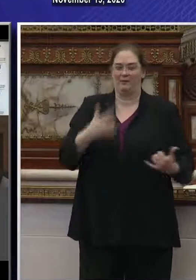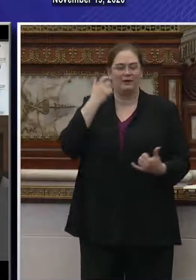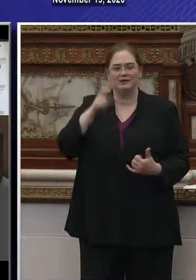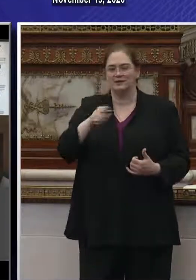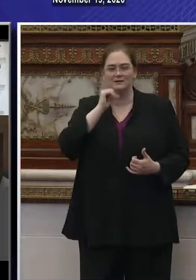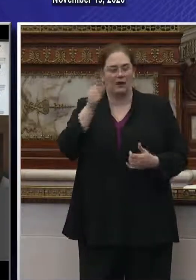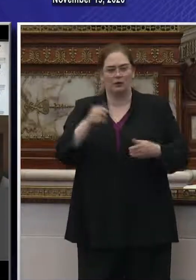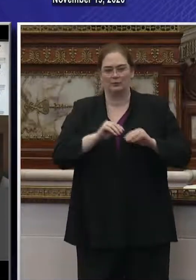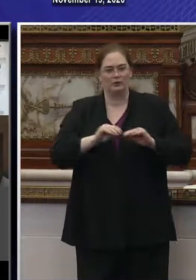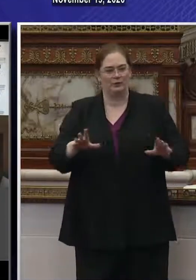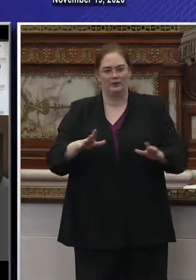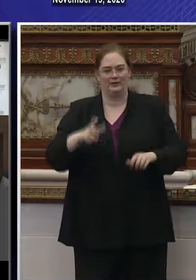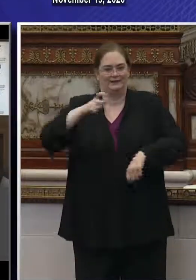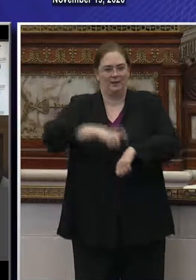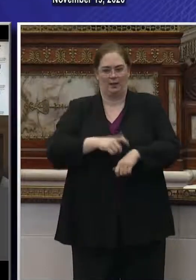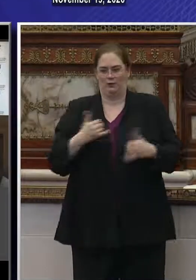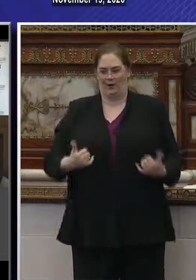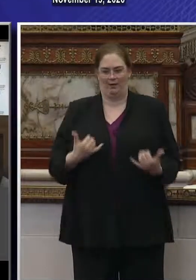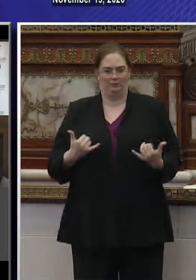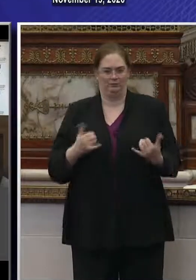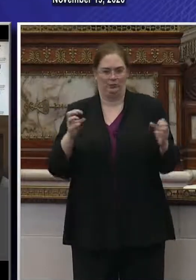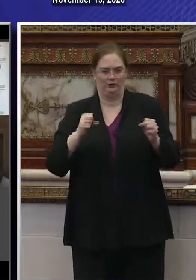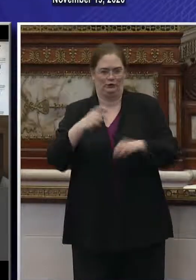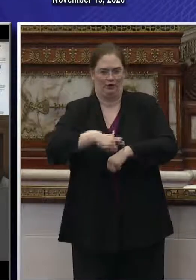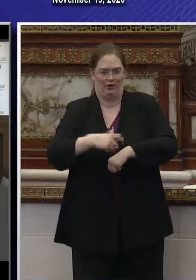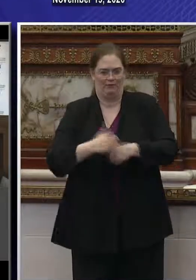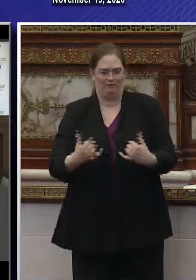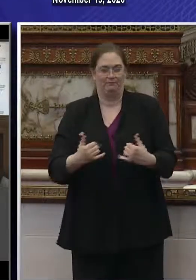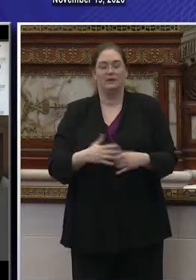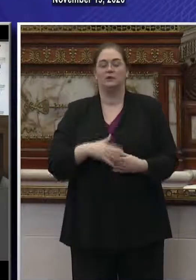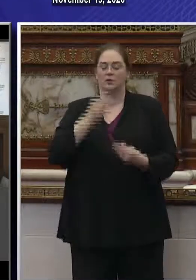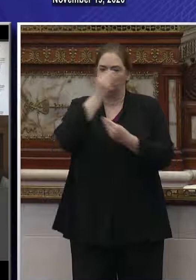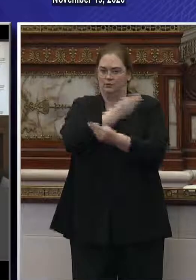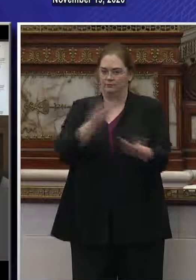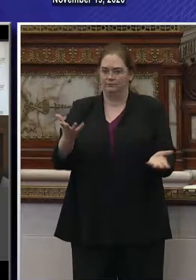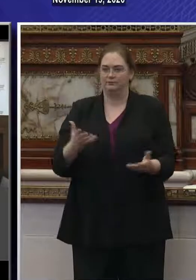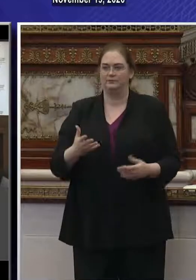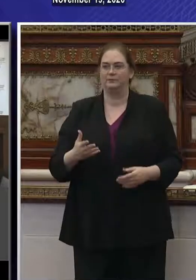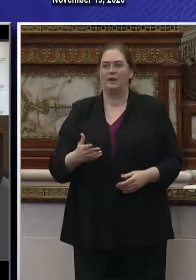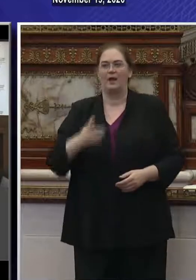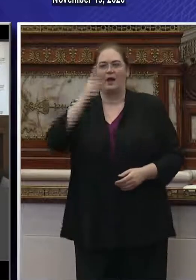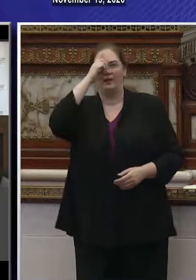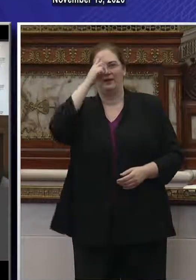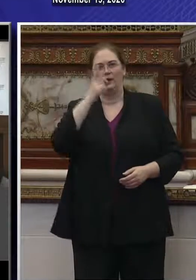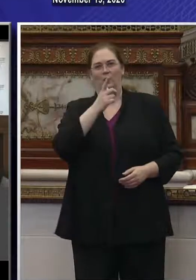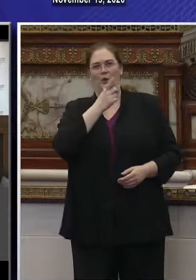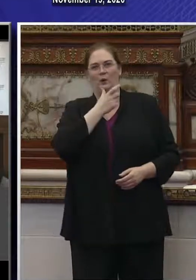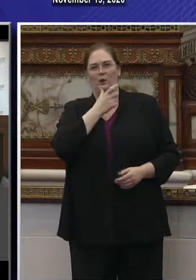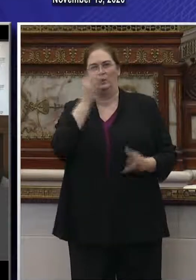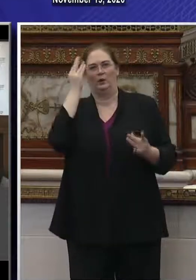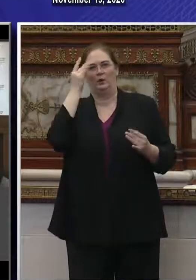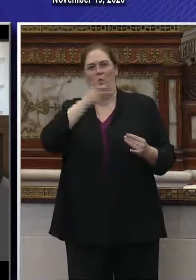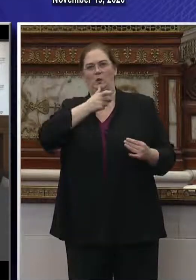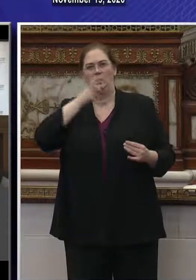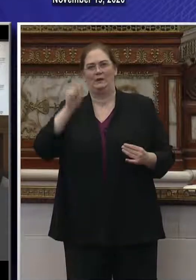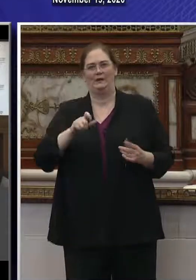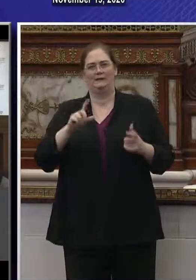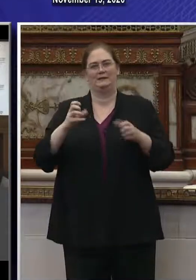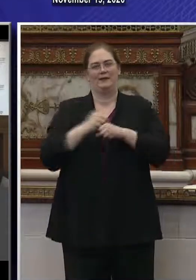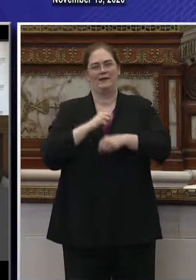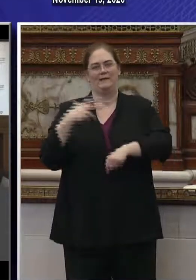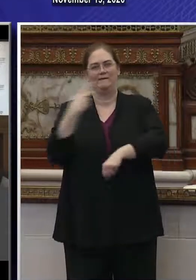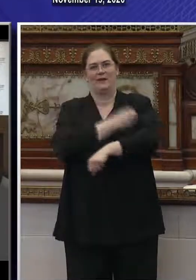not going to be distributed in time. So I just want to put that out there. And I think a lot about who needs to get the vaccine